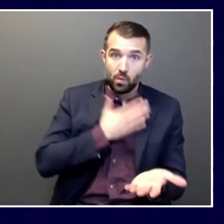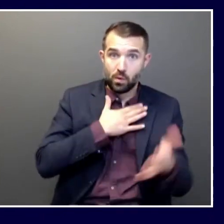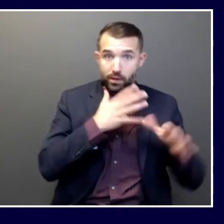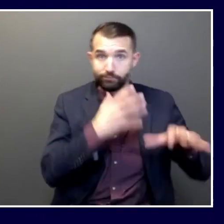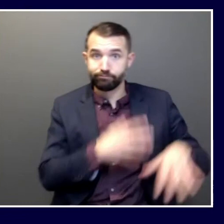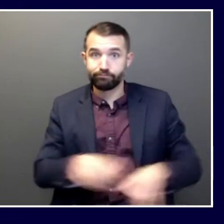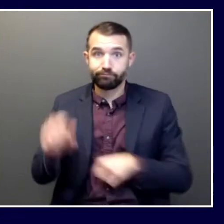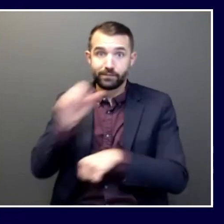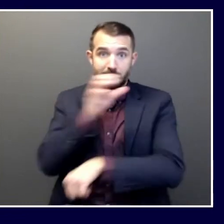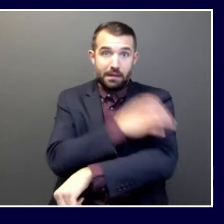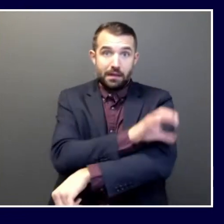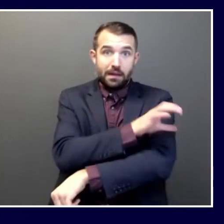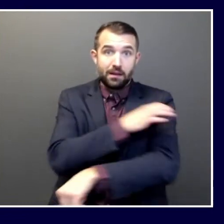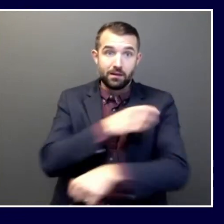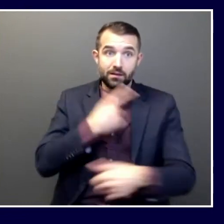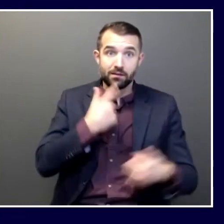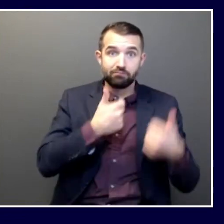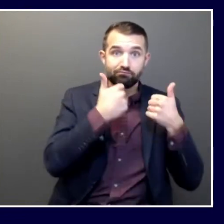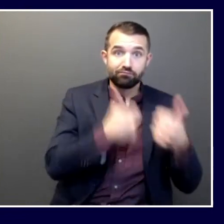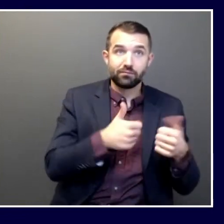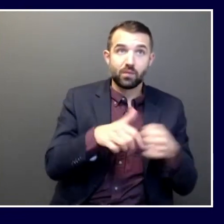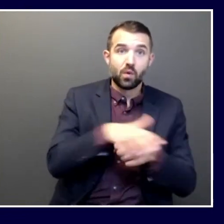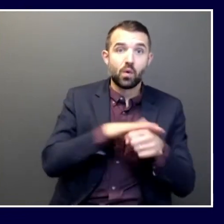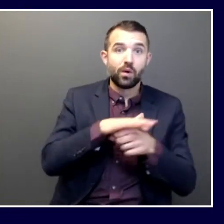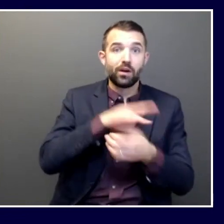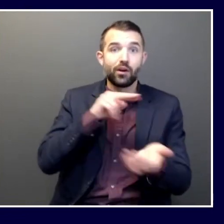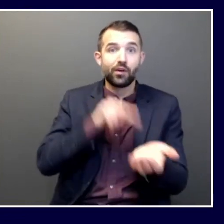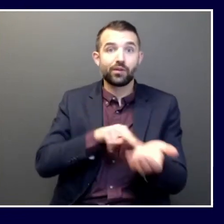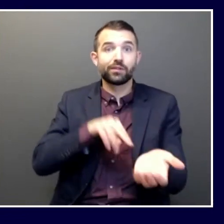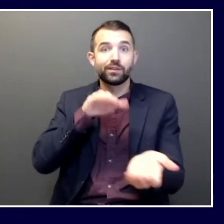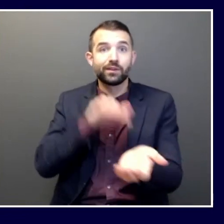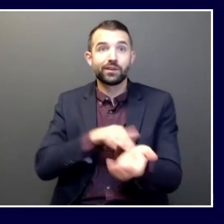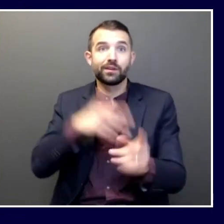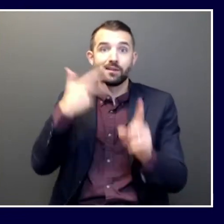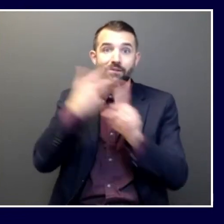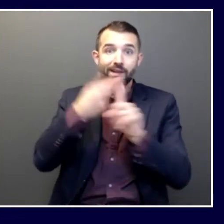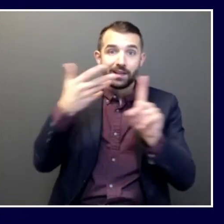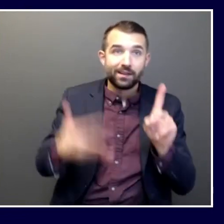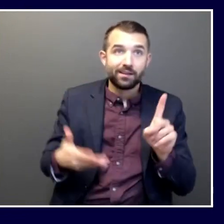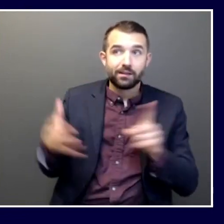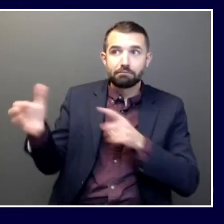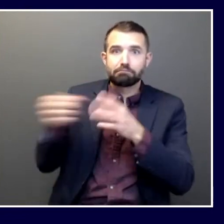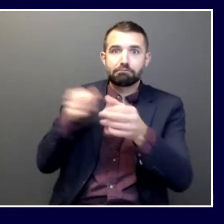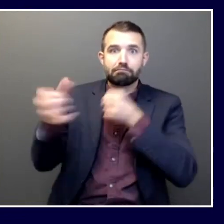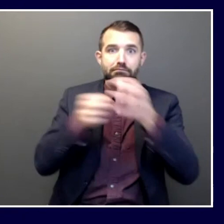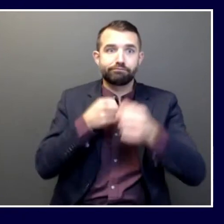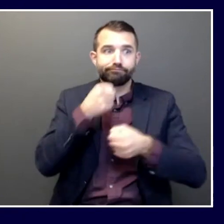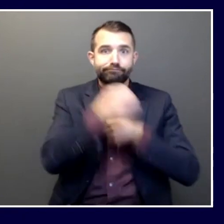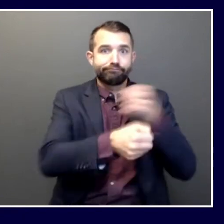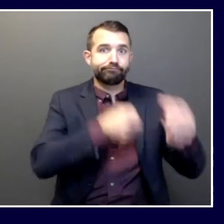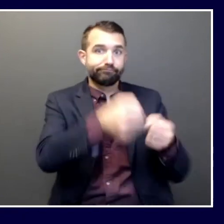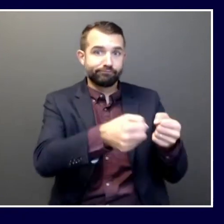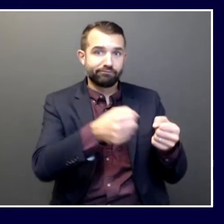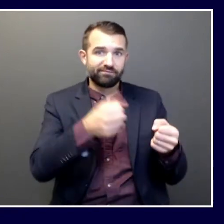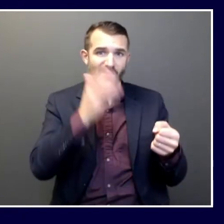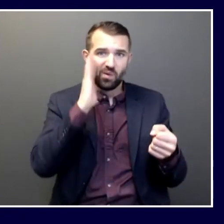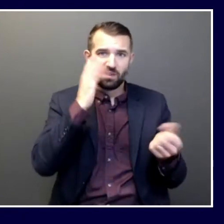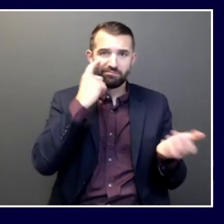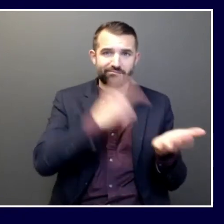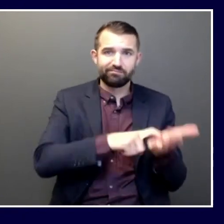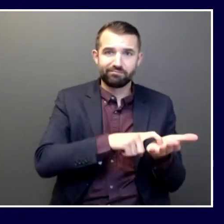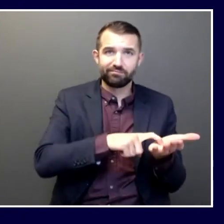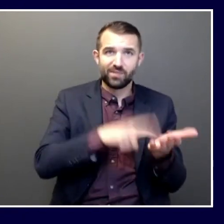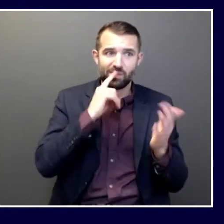with local providers who have the capacity and interest in doing so. So you'll begin to see those pop up both from the